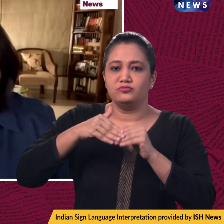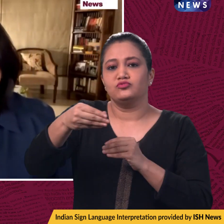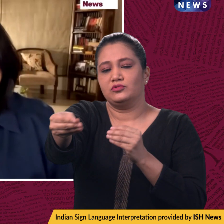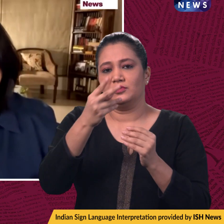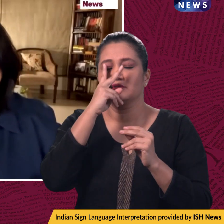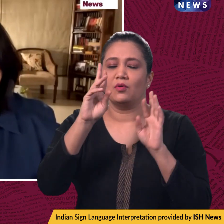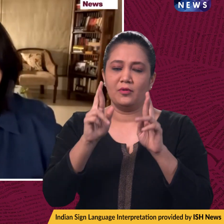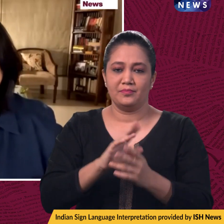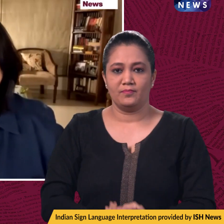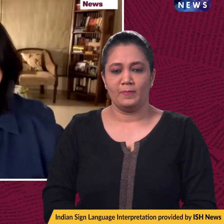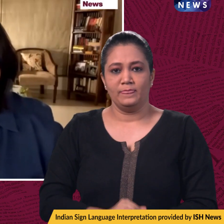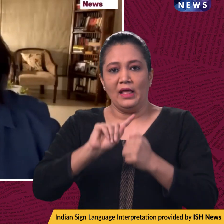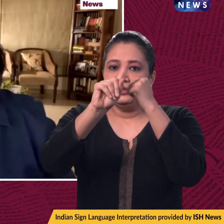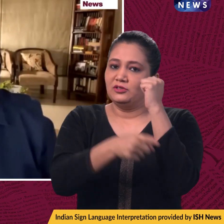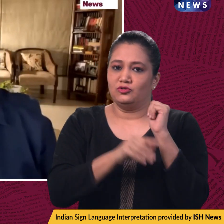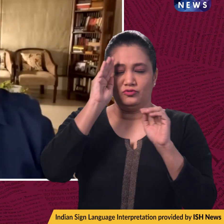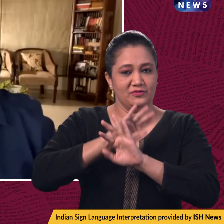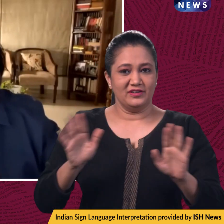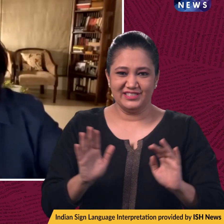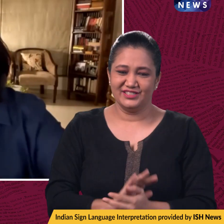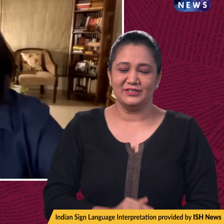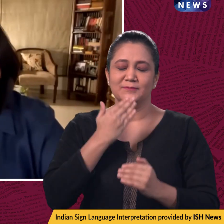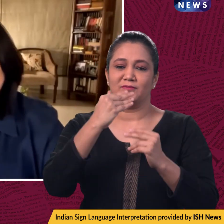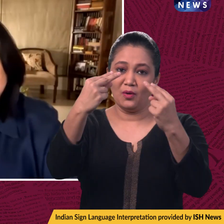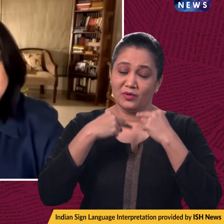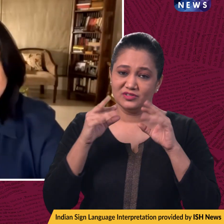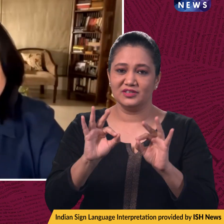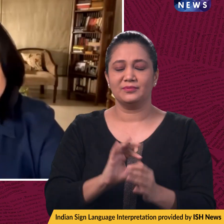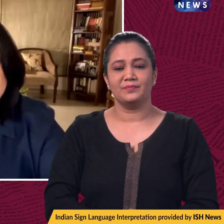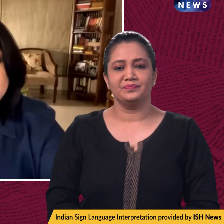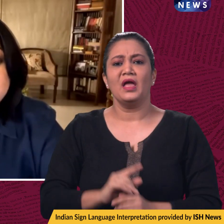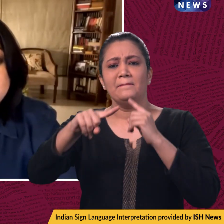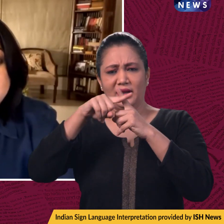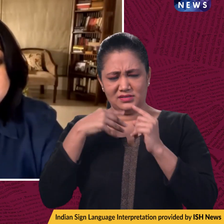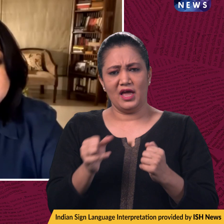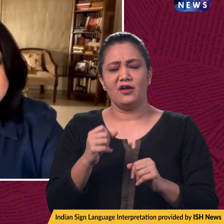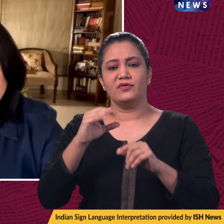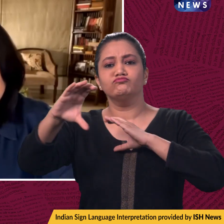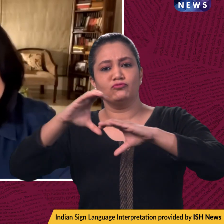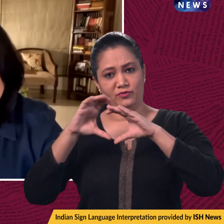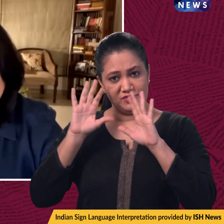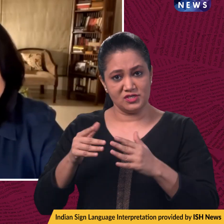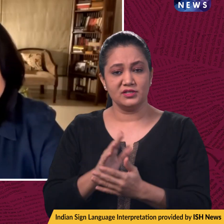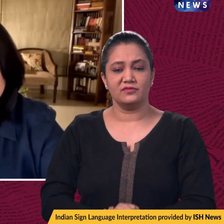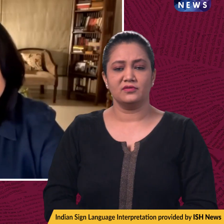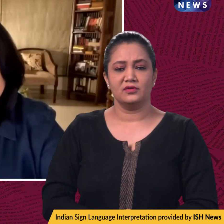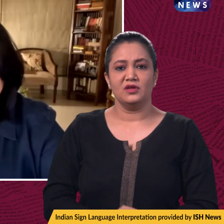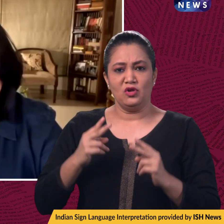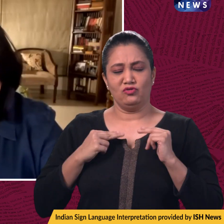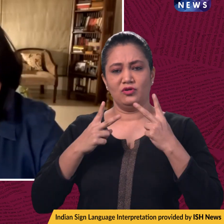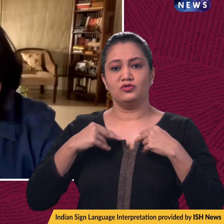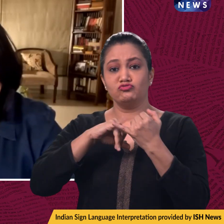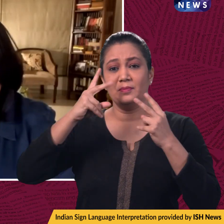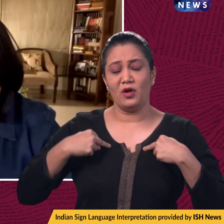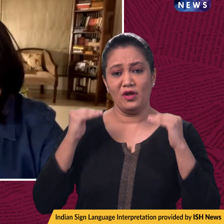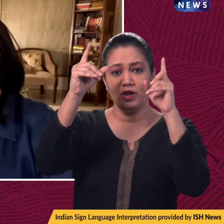will stop as well. That brings us to the end of the news. Thank you so much for watching. But also, we also have a conversation with the senior lawyer